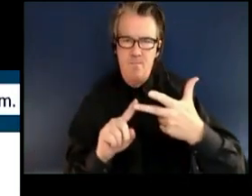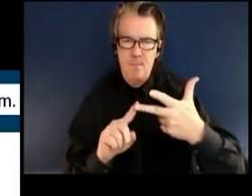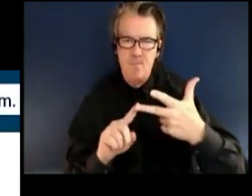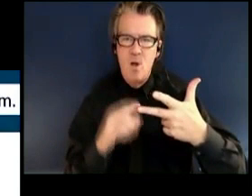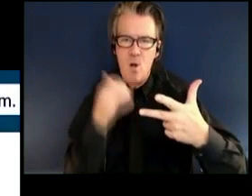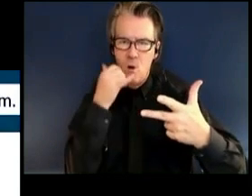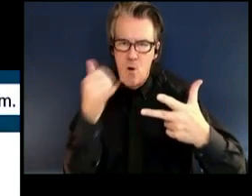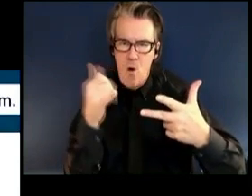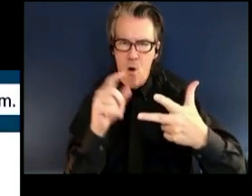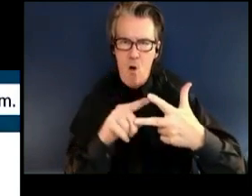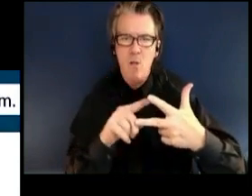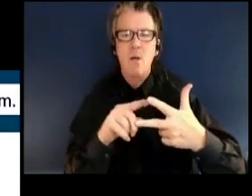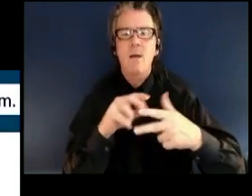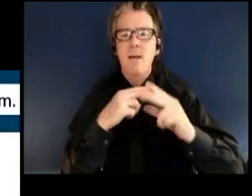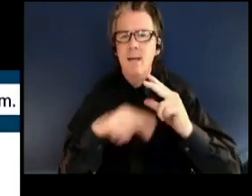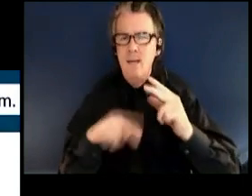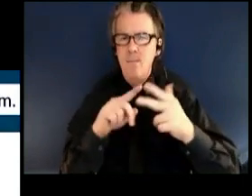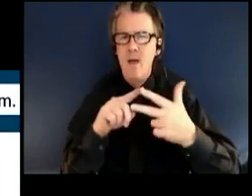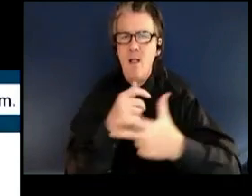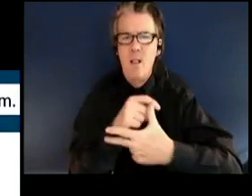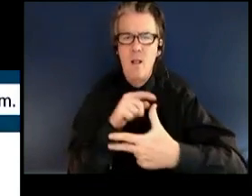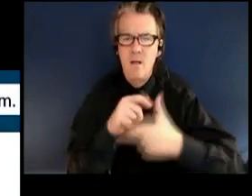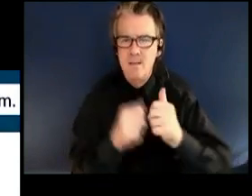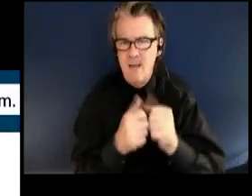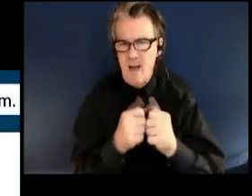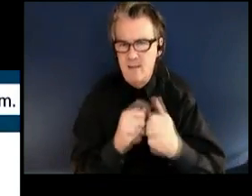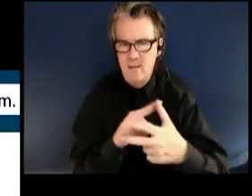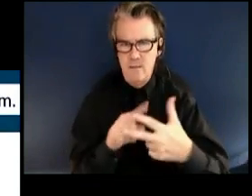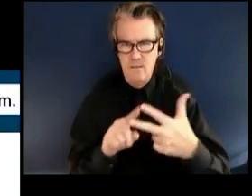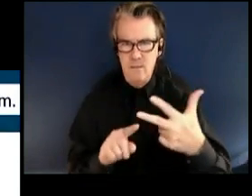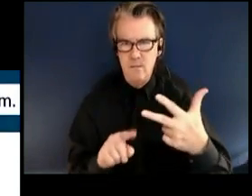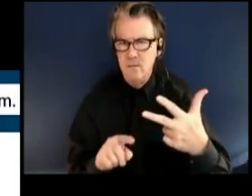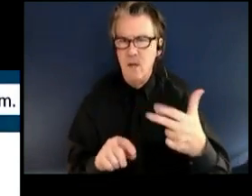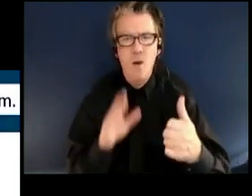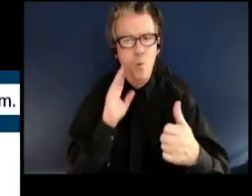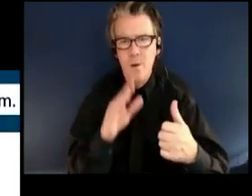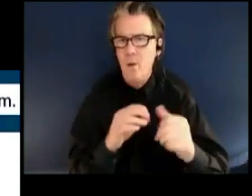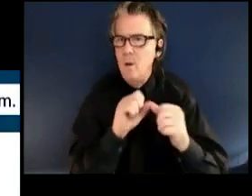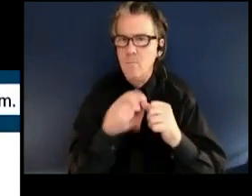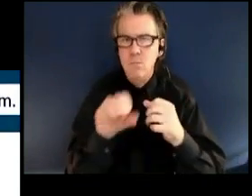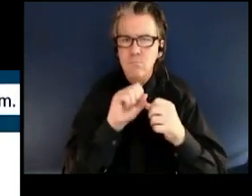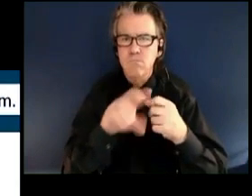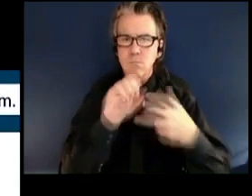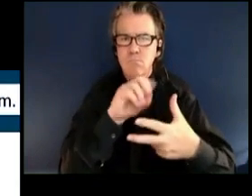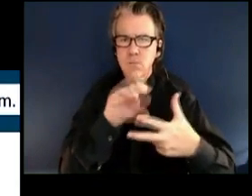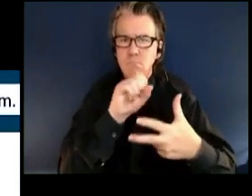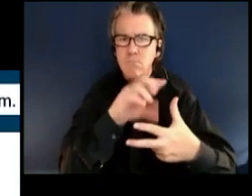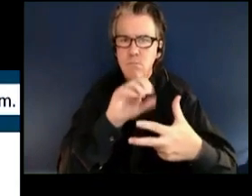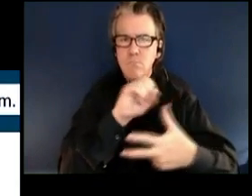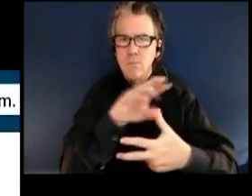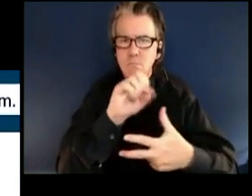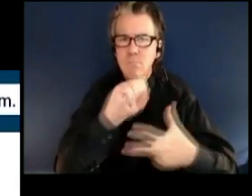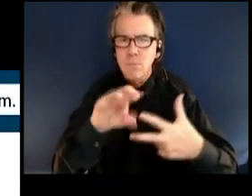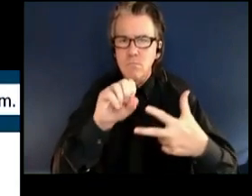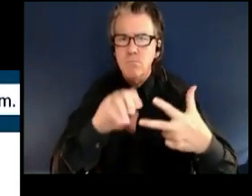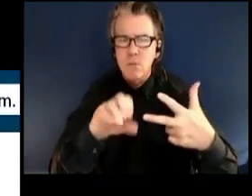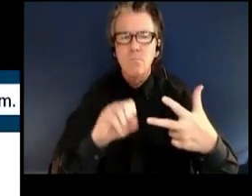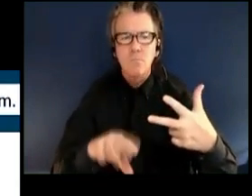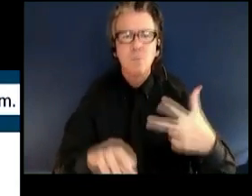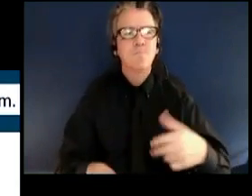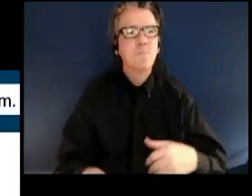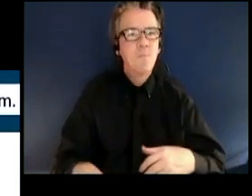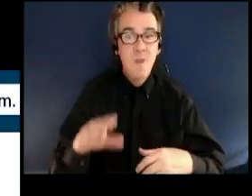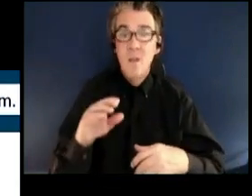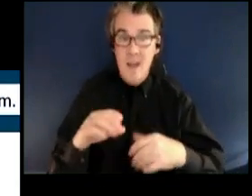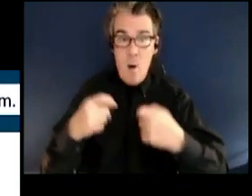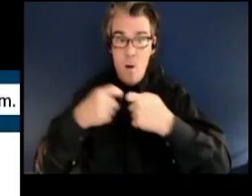will automatically get those notifications. Once the power has been restored, we'll send a final notification so that if you did leave your home